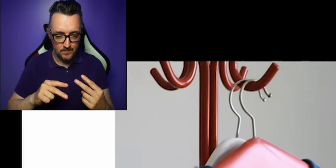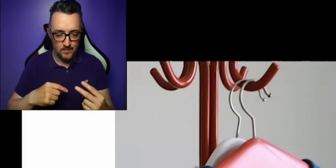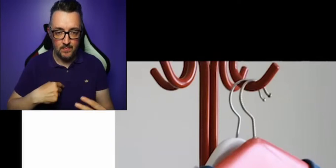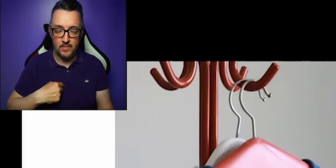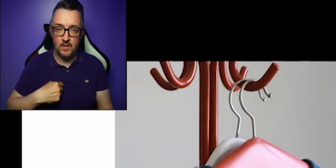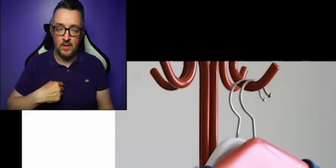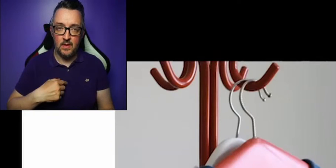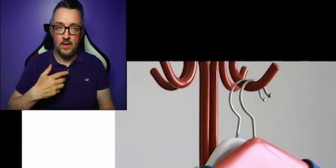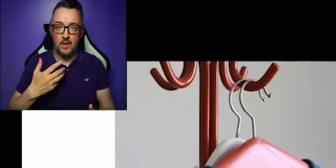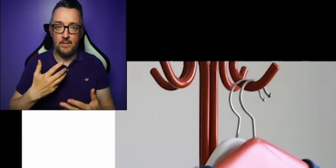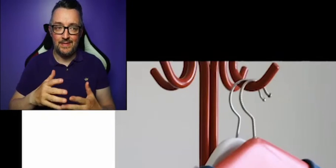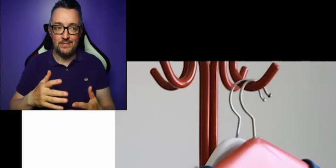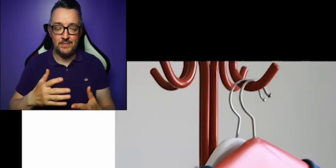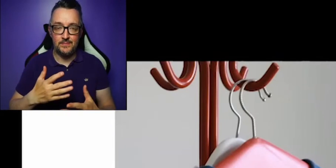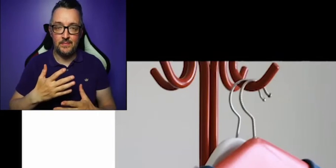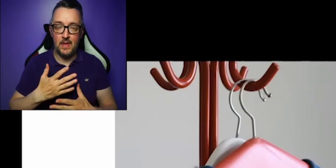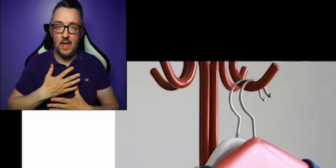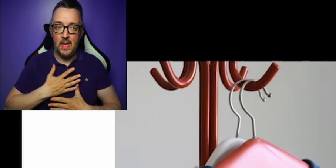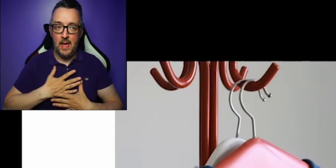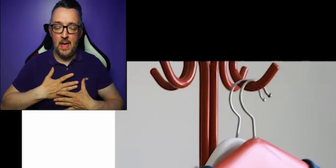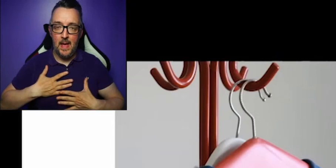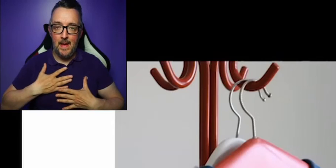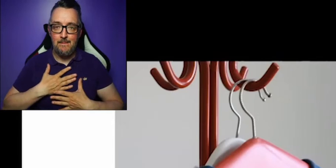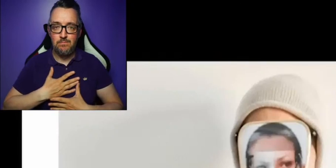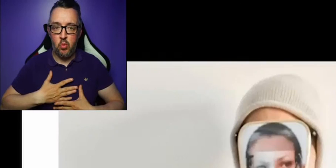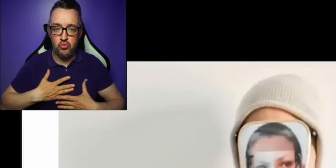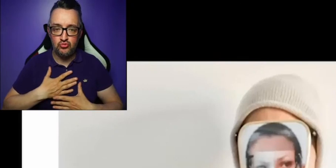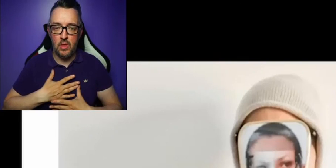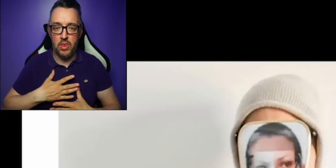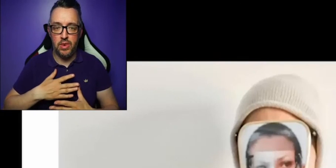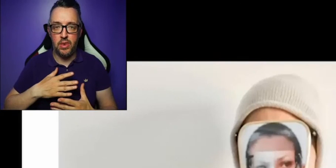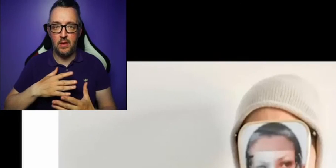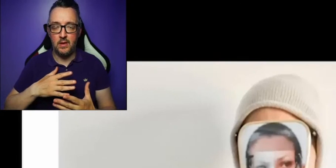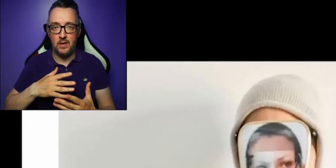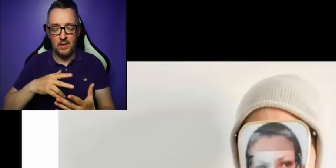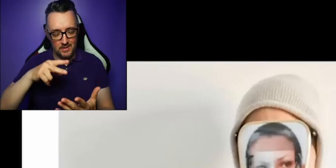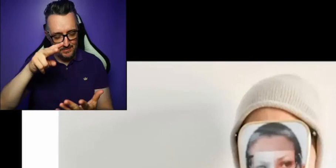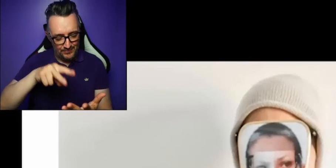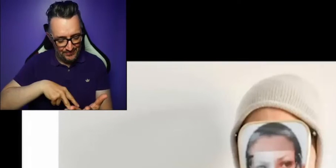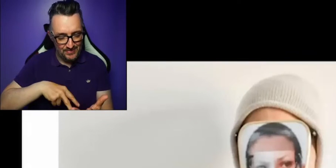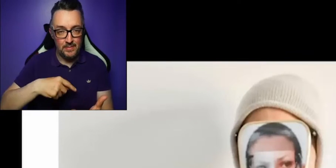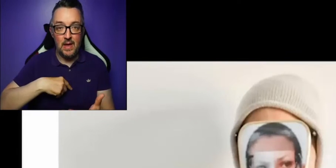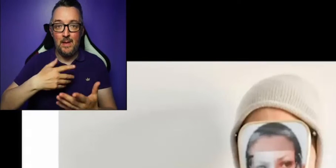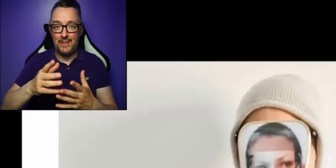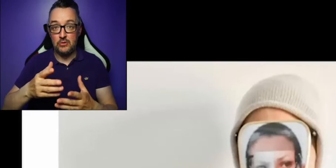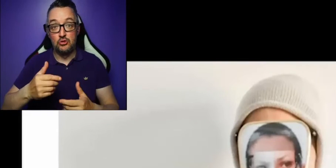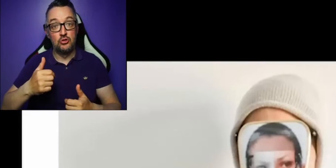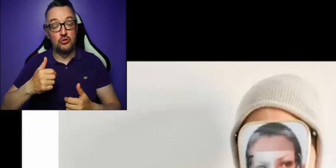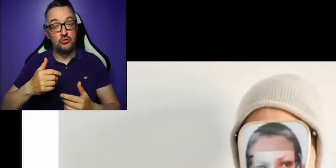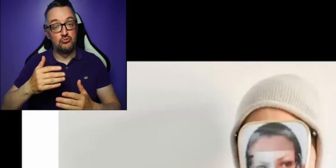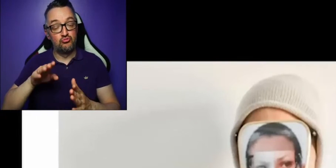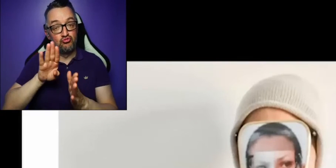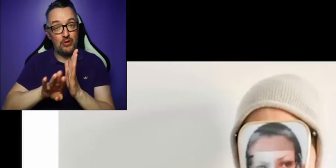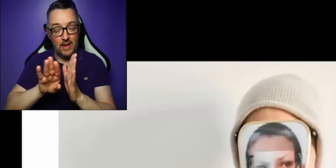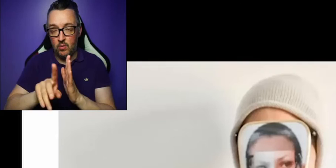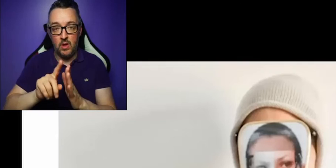very literate emotionally, because I've done a lot of training, I've trained as an art therapist, and I've also